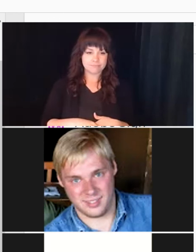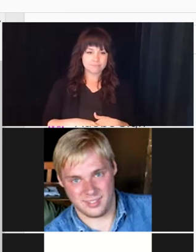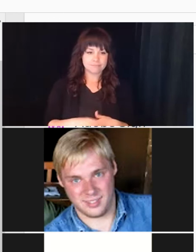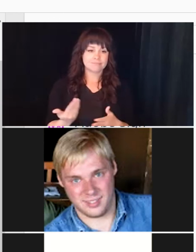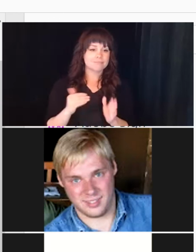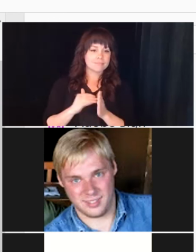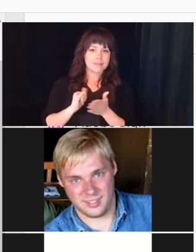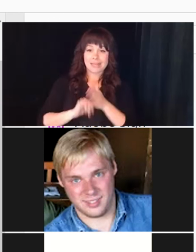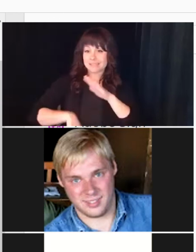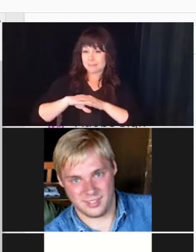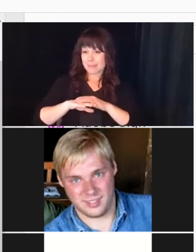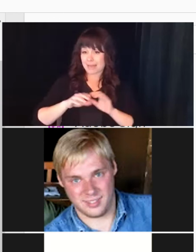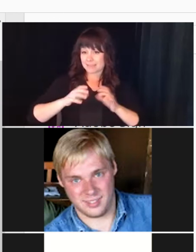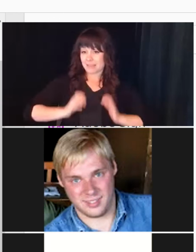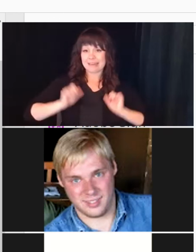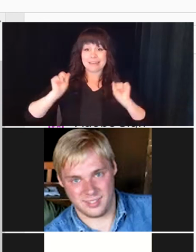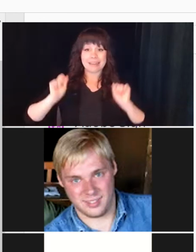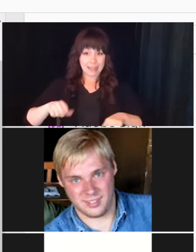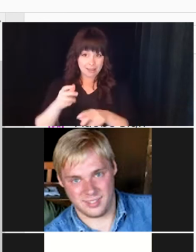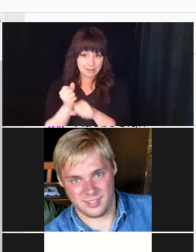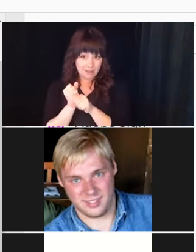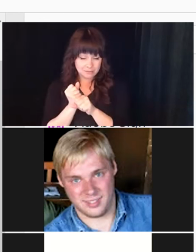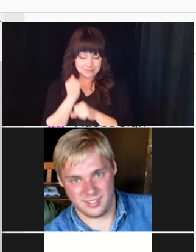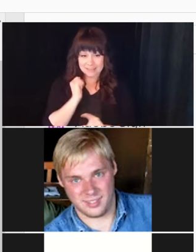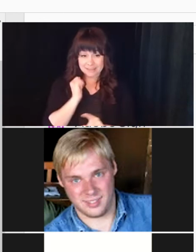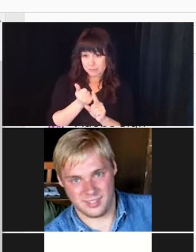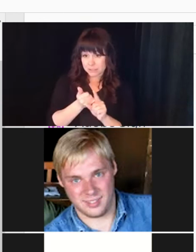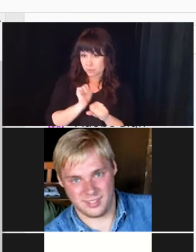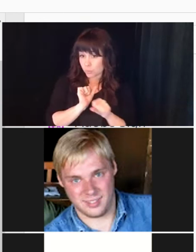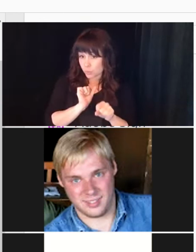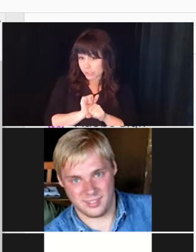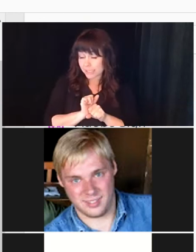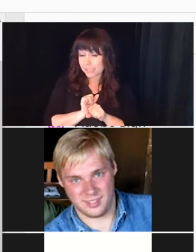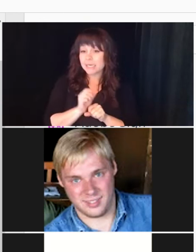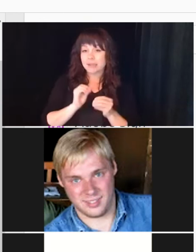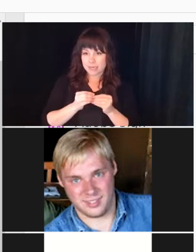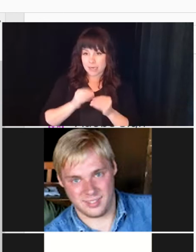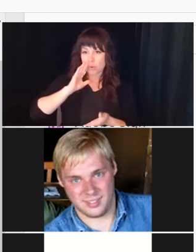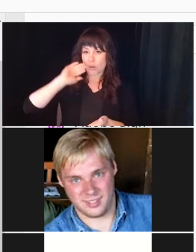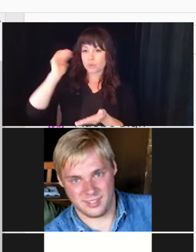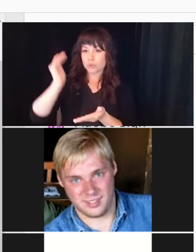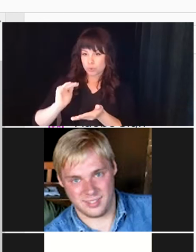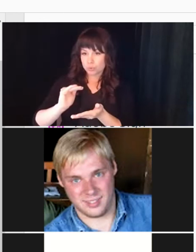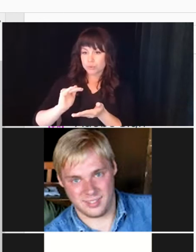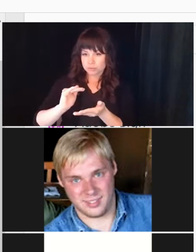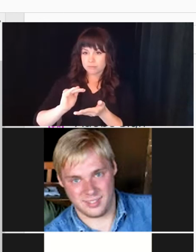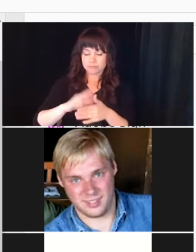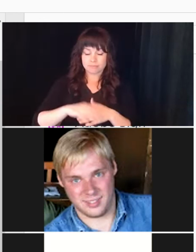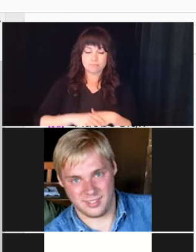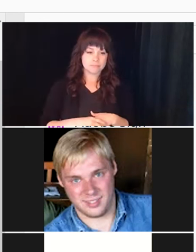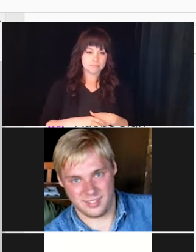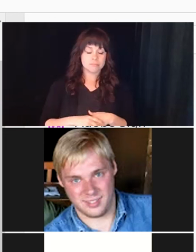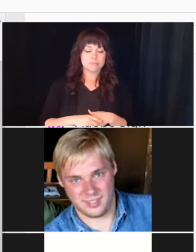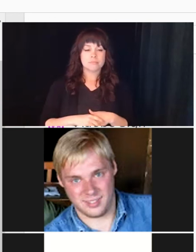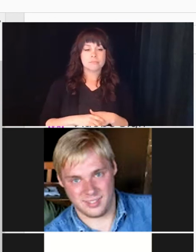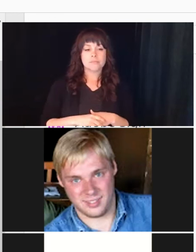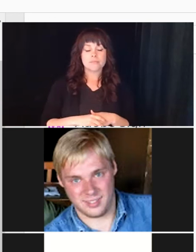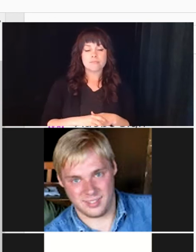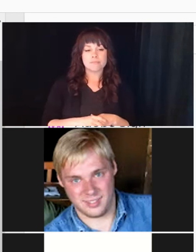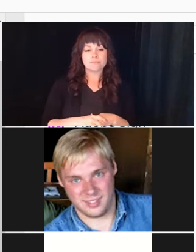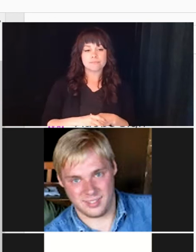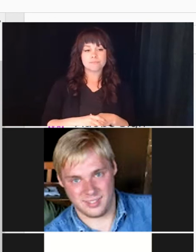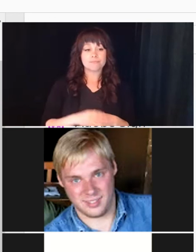client can get. If they are working, that's going to reduce the amount of SSI payments they receive. If